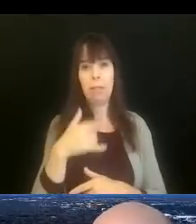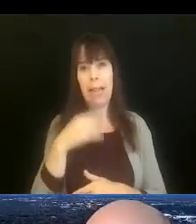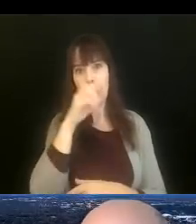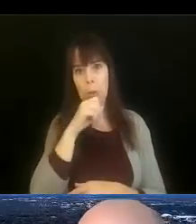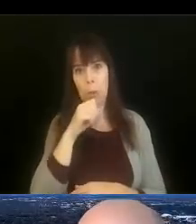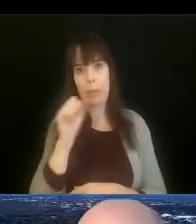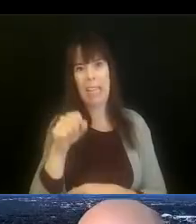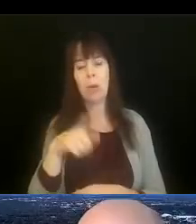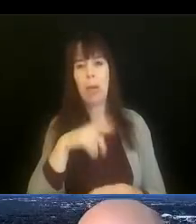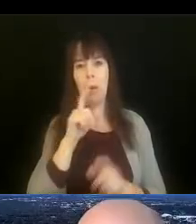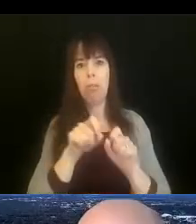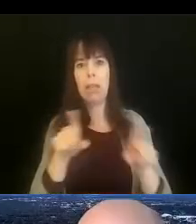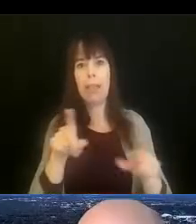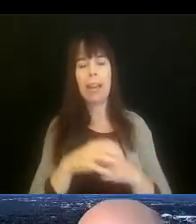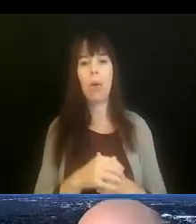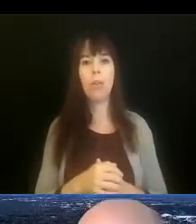yes, we'll get that out.